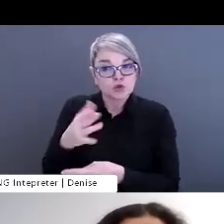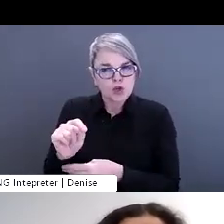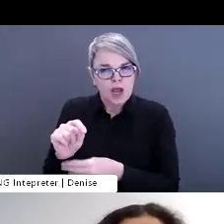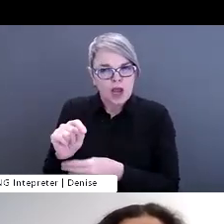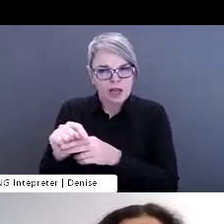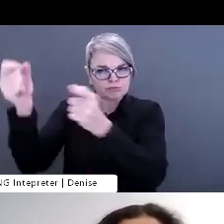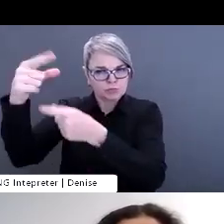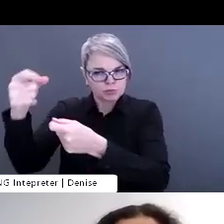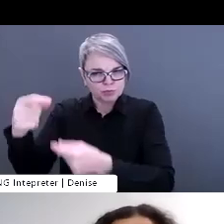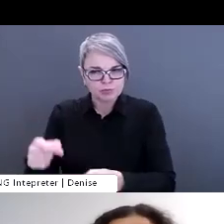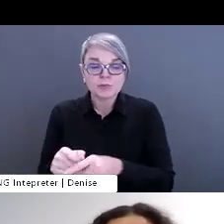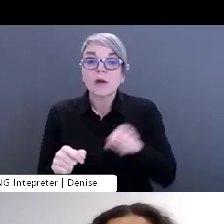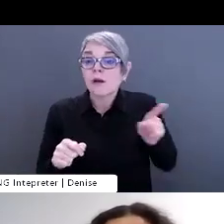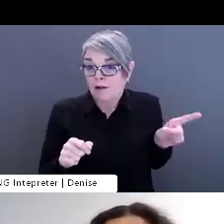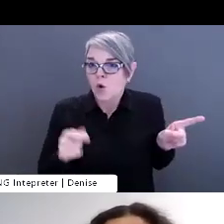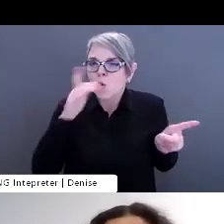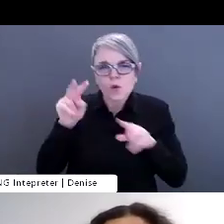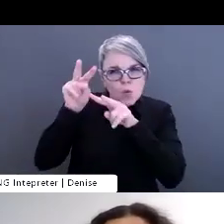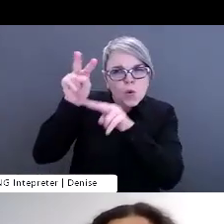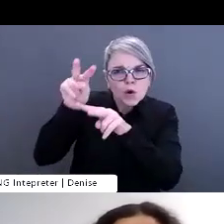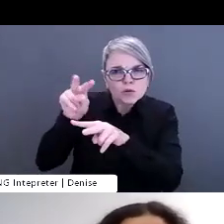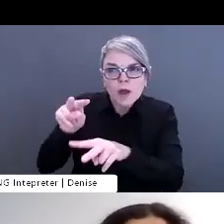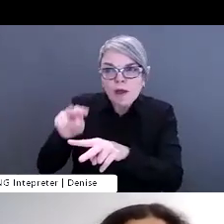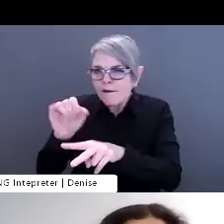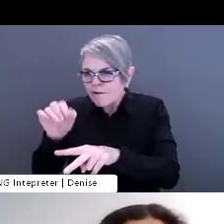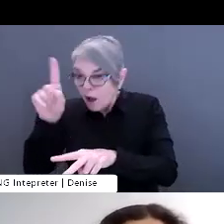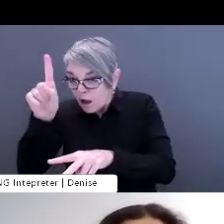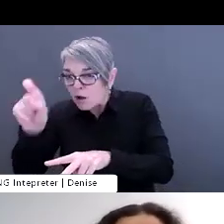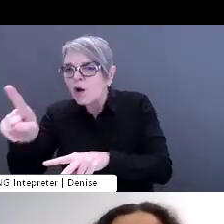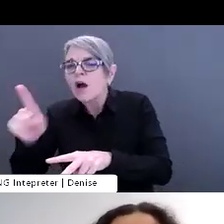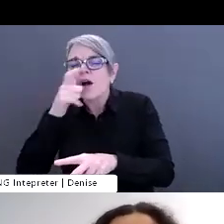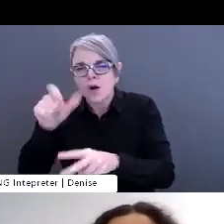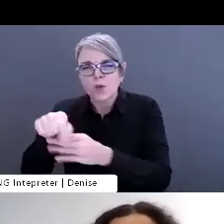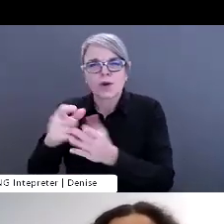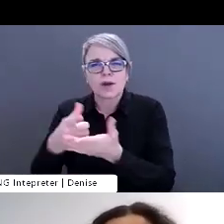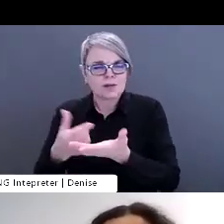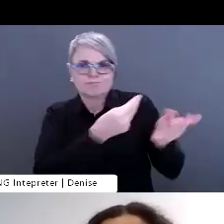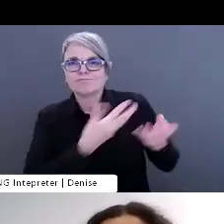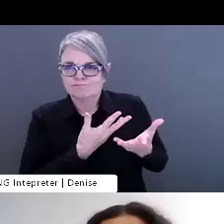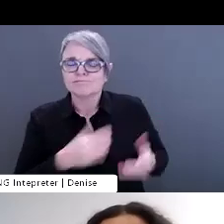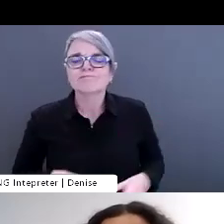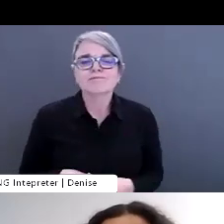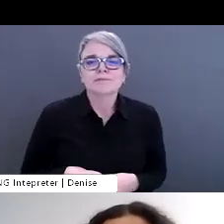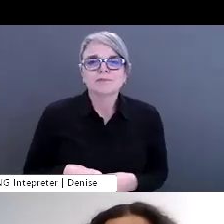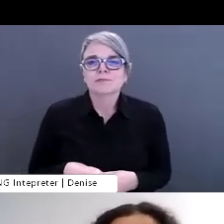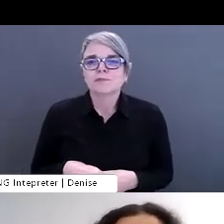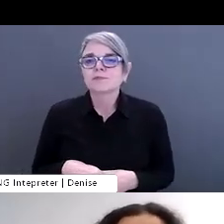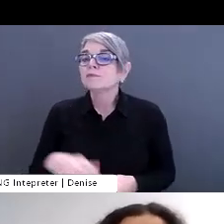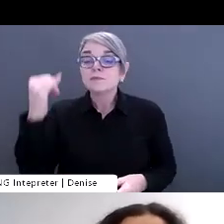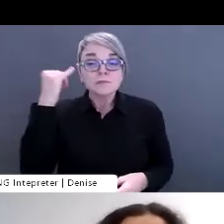me, so if there's questions, then we can absolutely get to those. And if there's questions that unfortunately I'm not able to